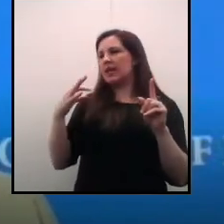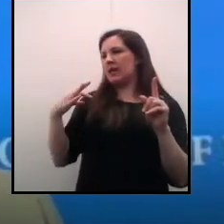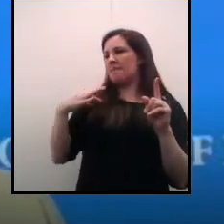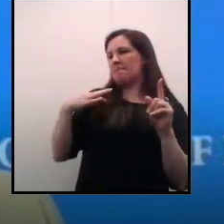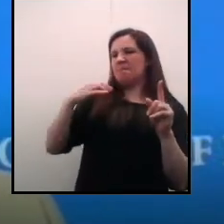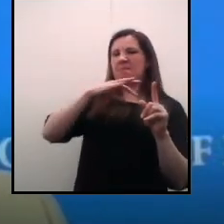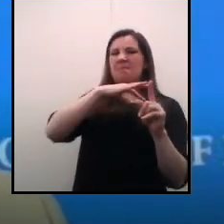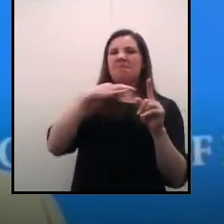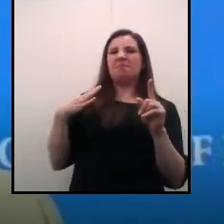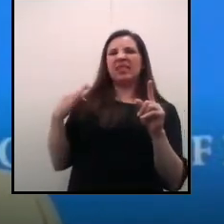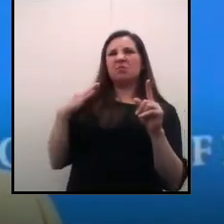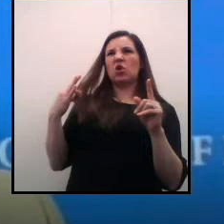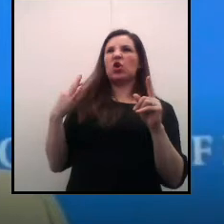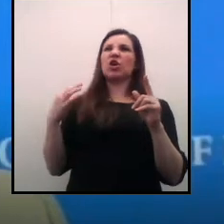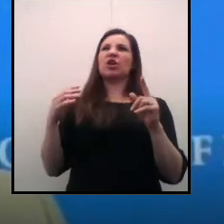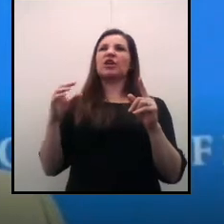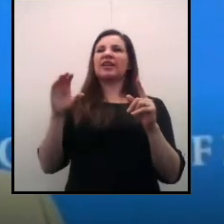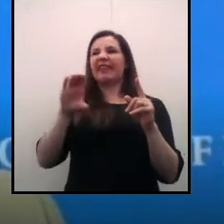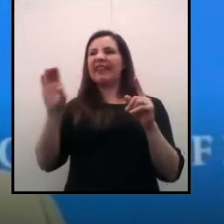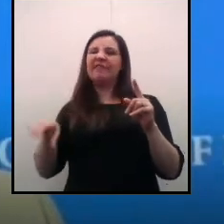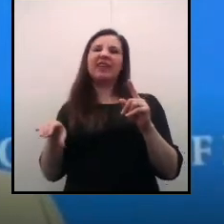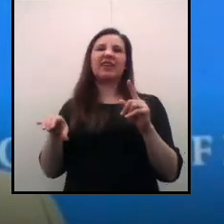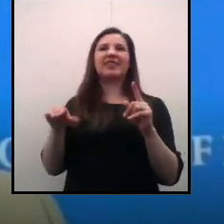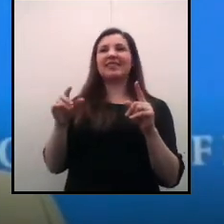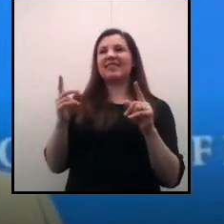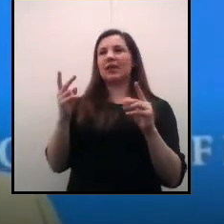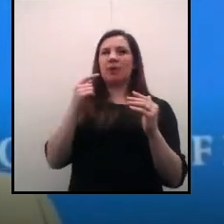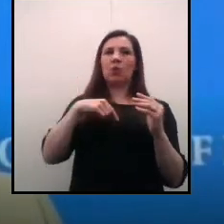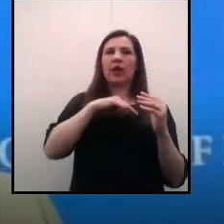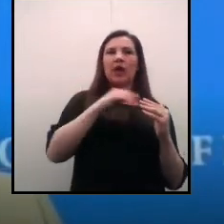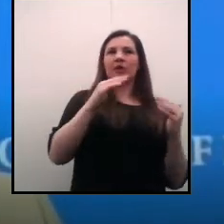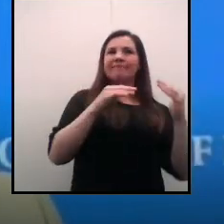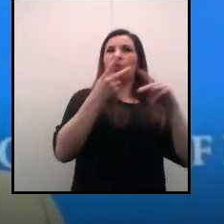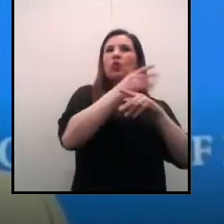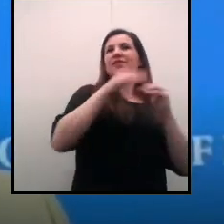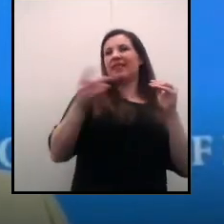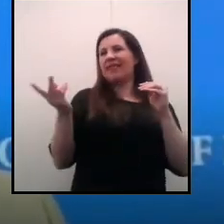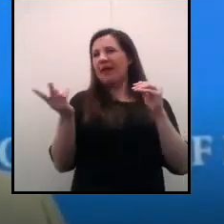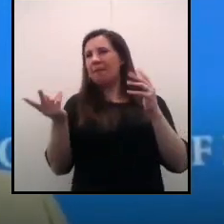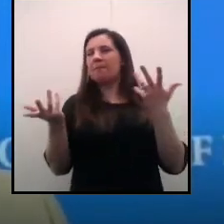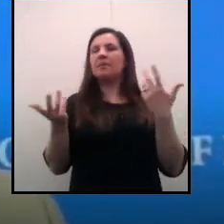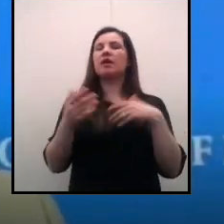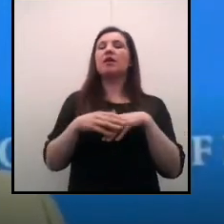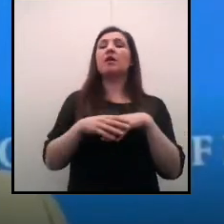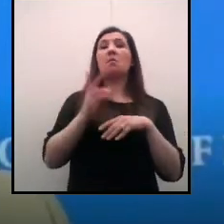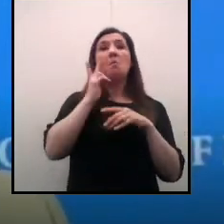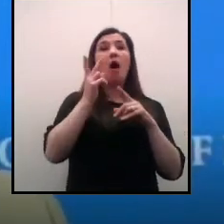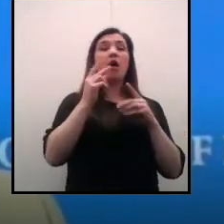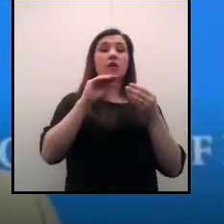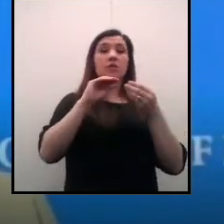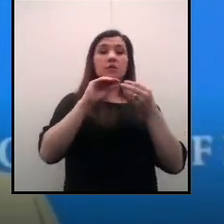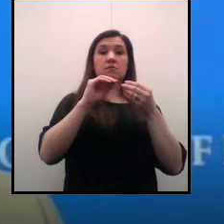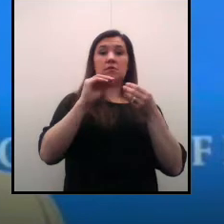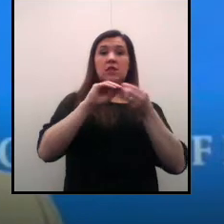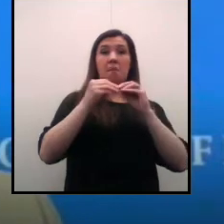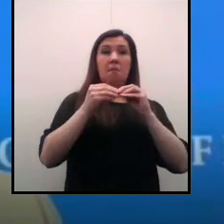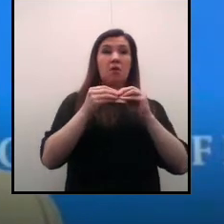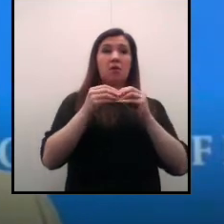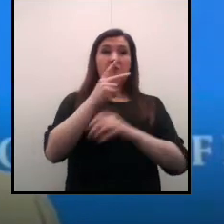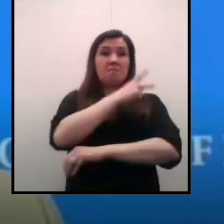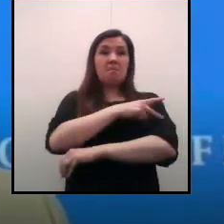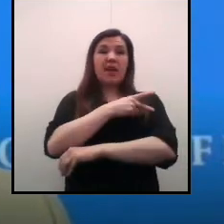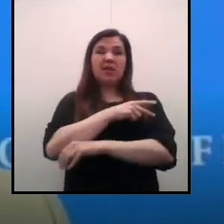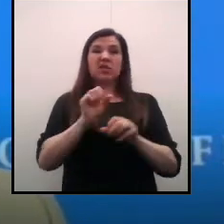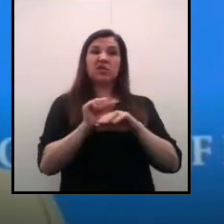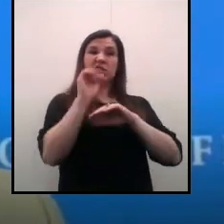areas. However, we have seen a positive number with regards to the hospitalization, such to the